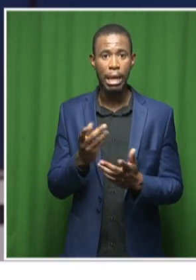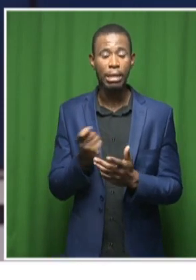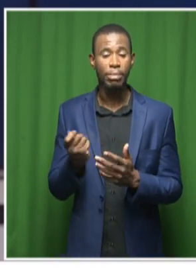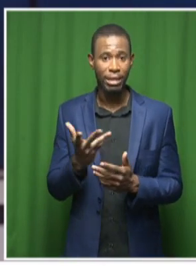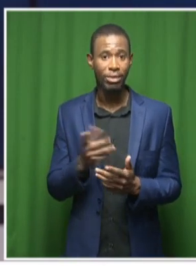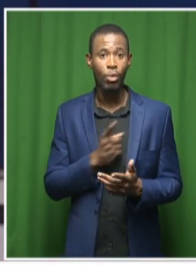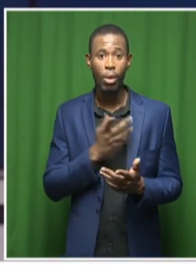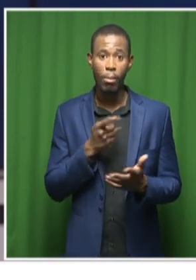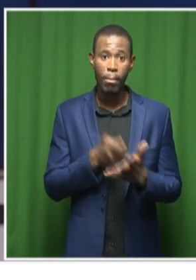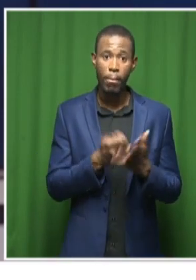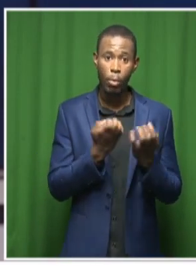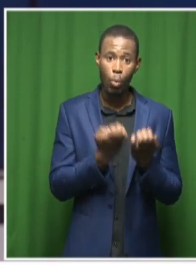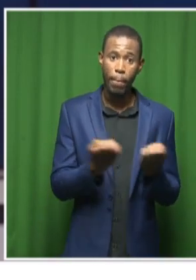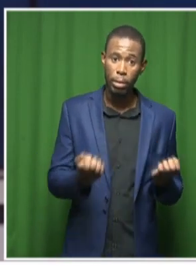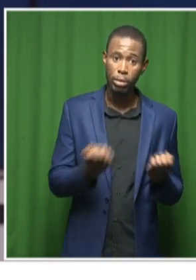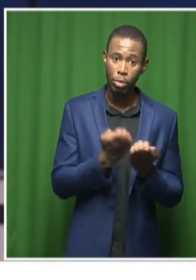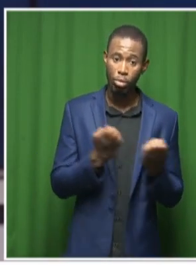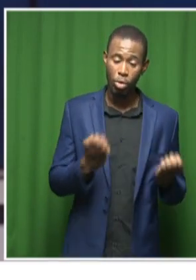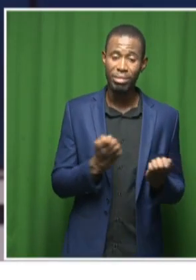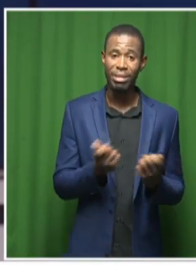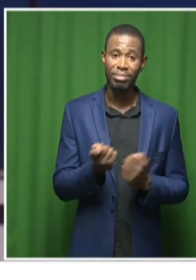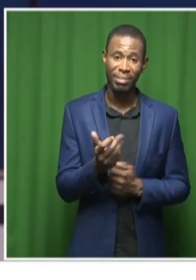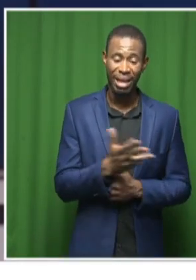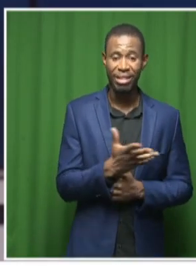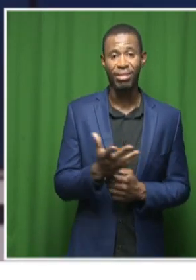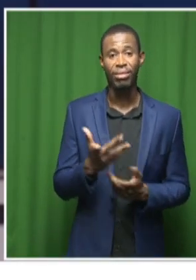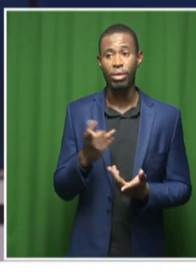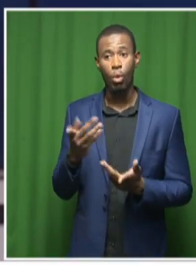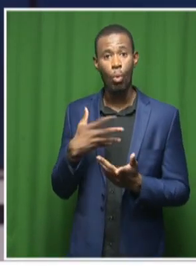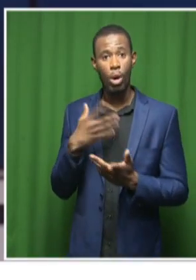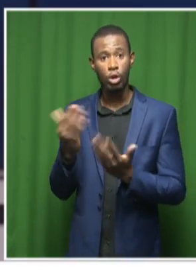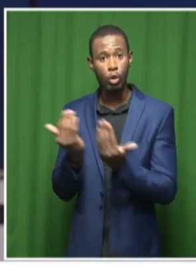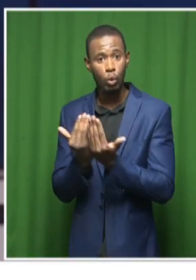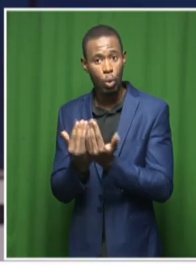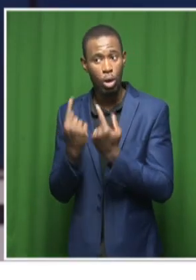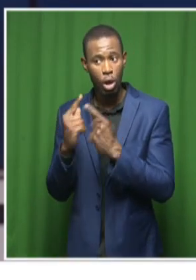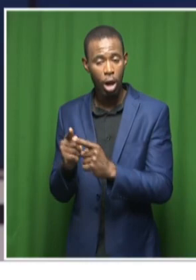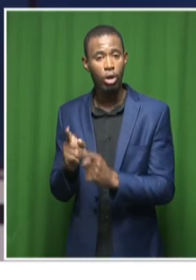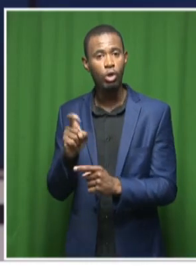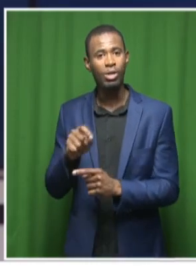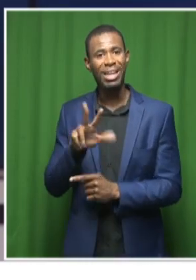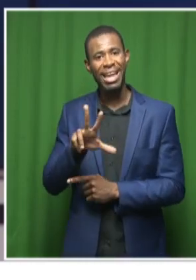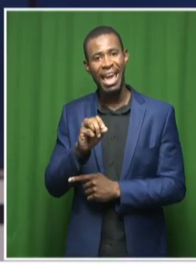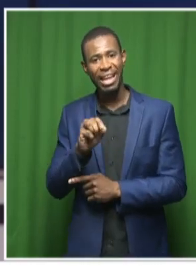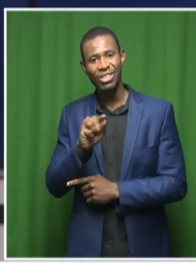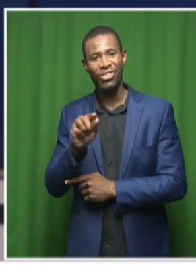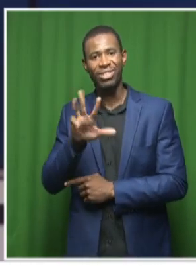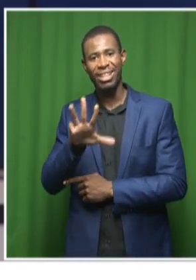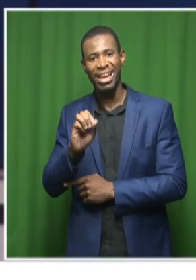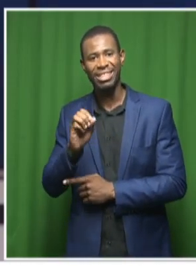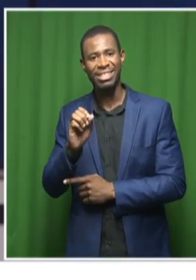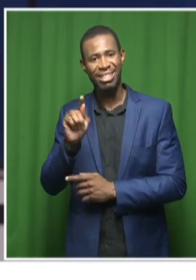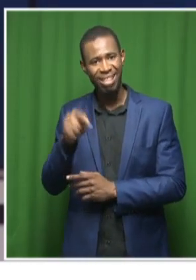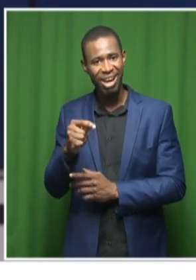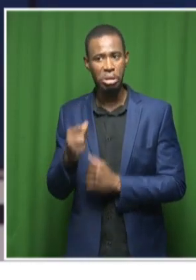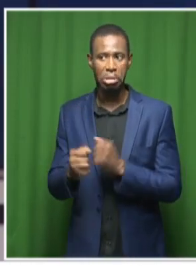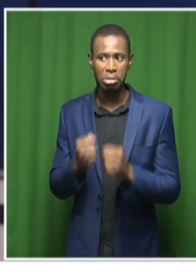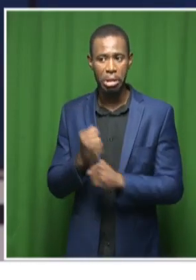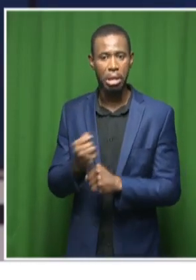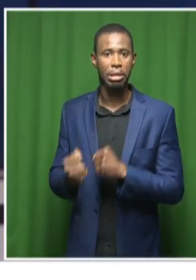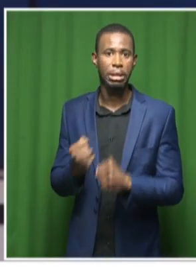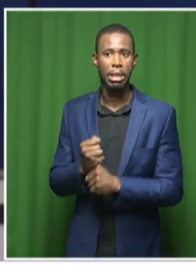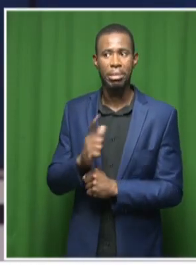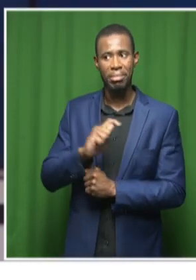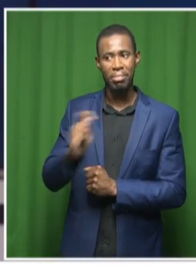quite expensive. The courses can cost you about 80 to 90,000 a year. So we had to, you know, we really had to dig deep into our souls and